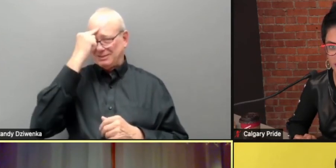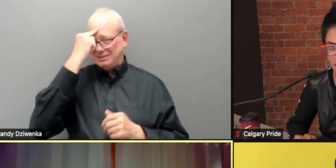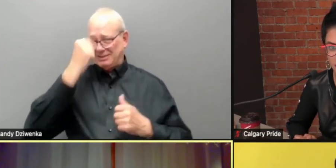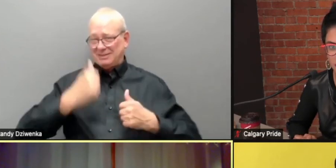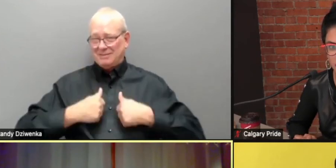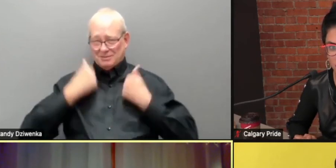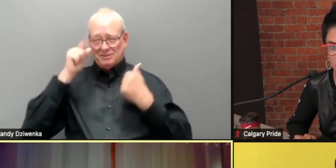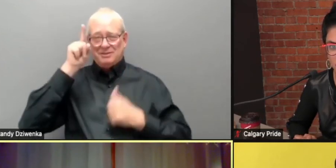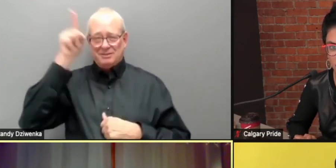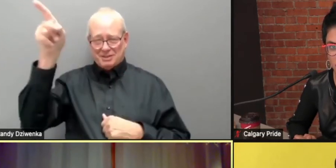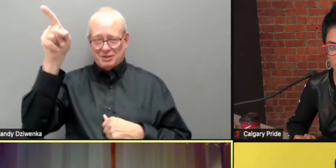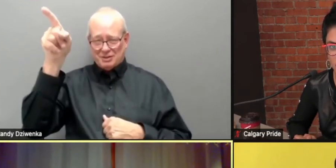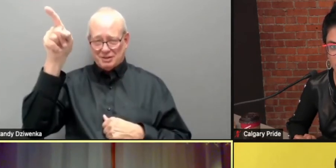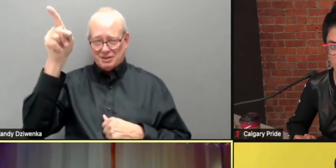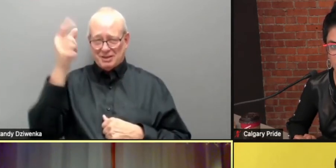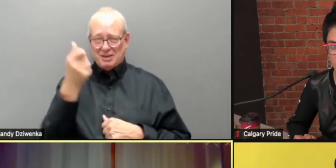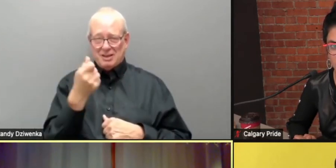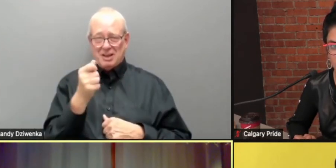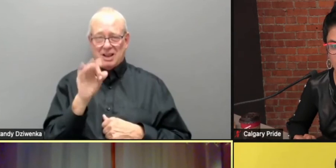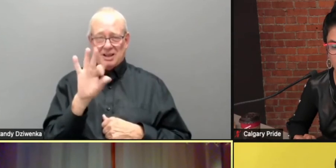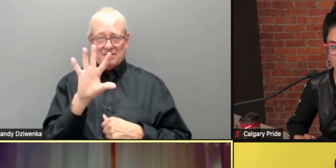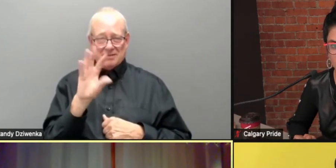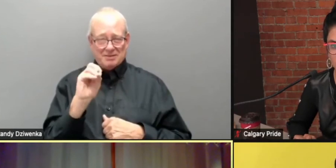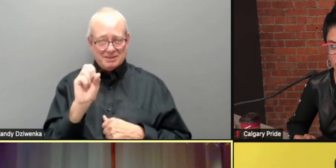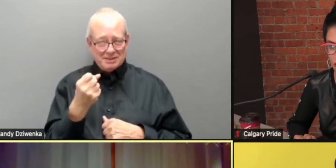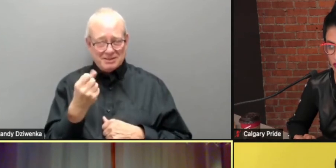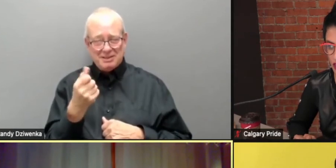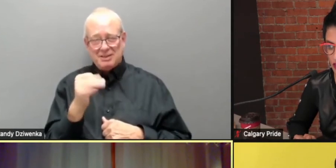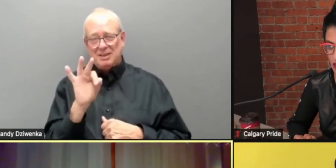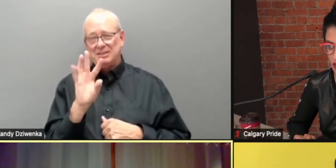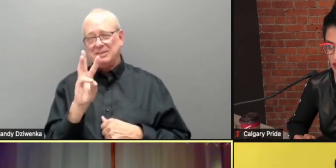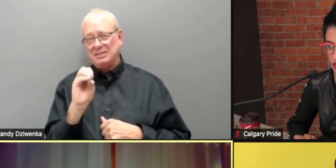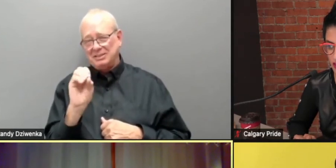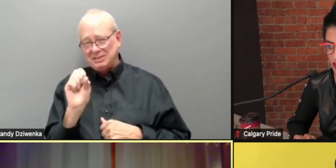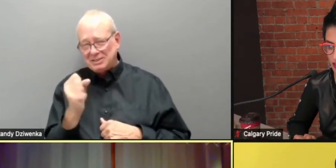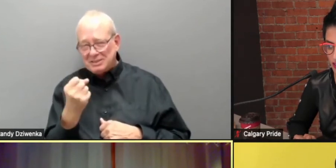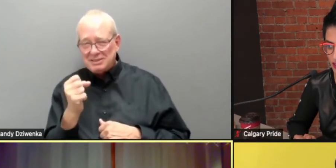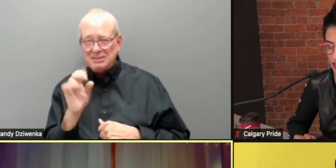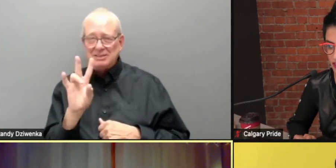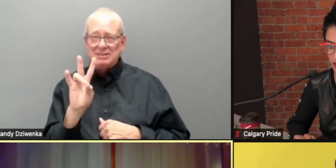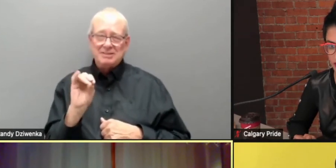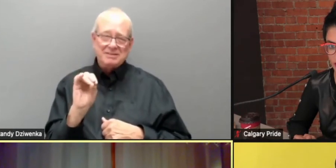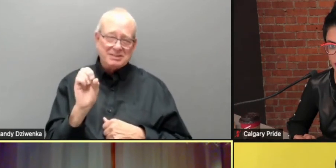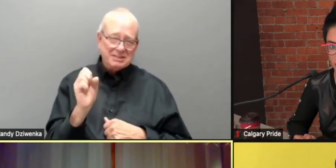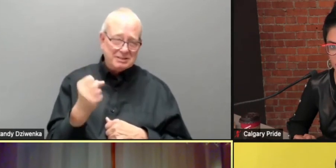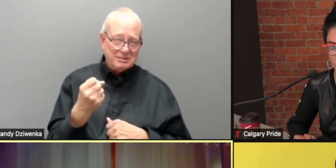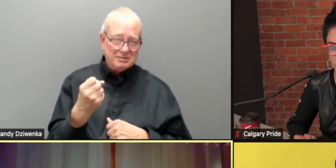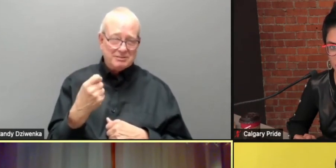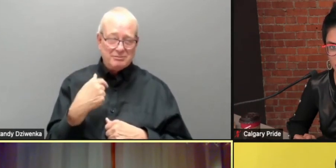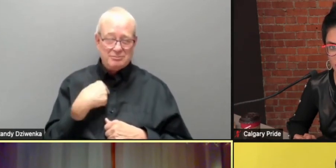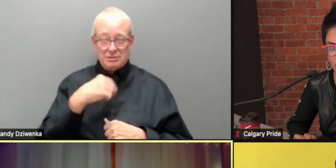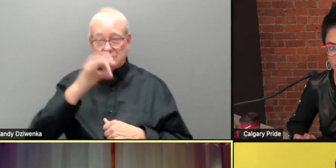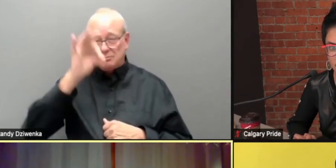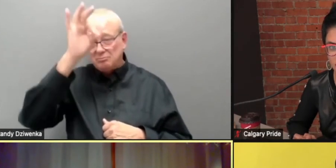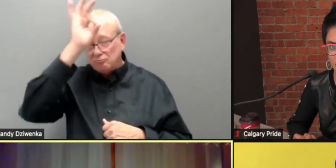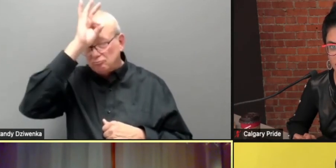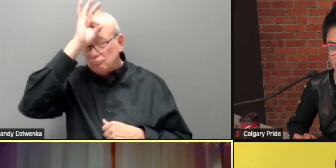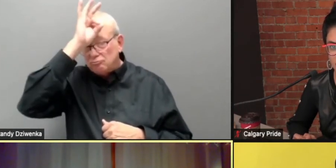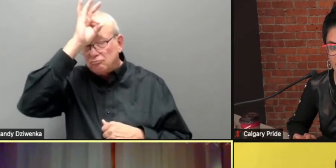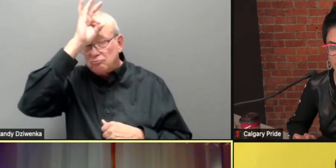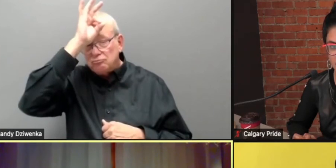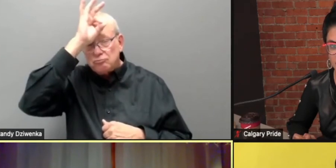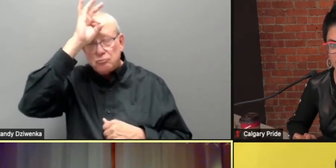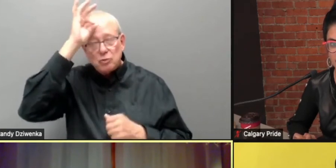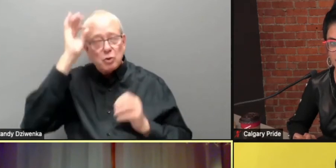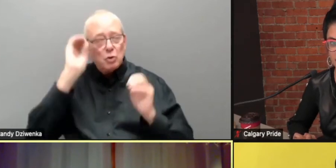and 60s, 70s even, you're not aware of these issues. Nobody even talks about it. Everything is